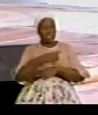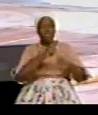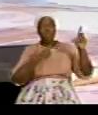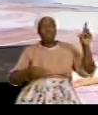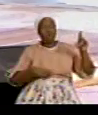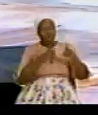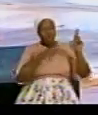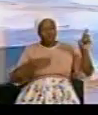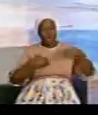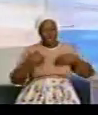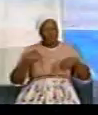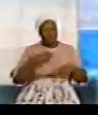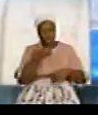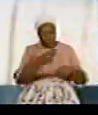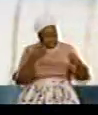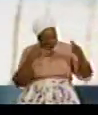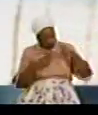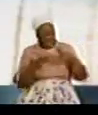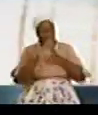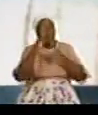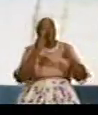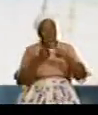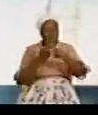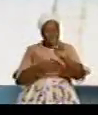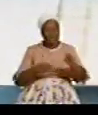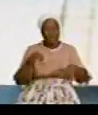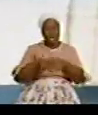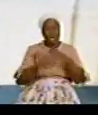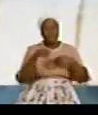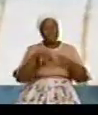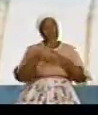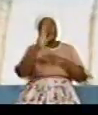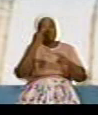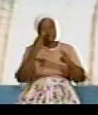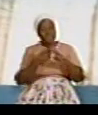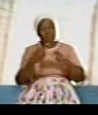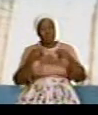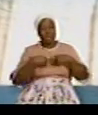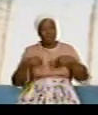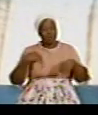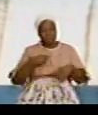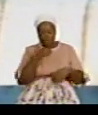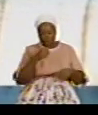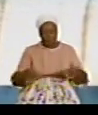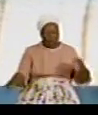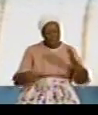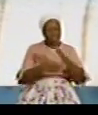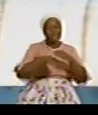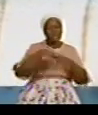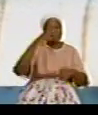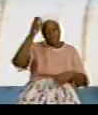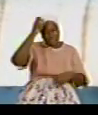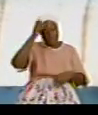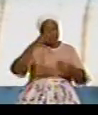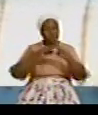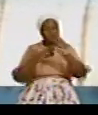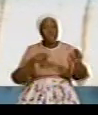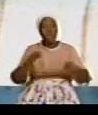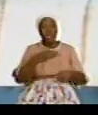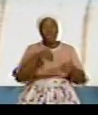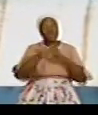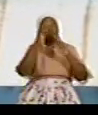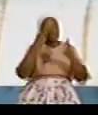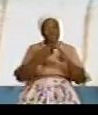prophesied in thy name? And in thy name have we not cast out devils? And in thy